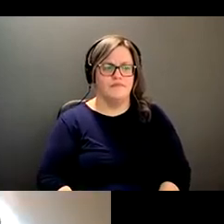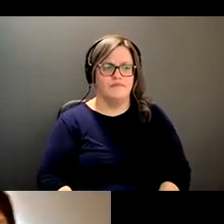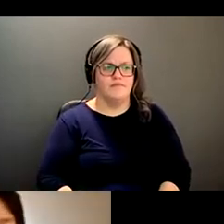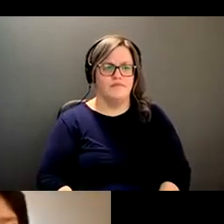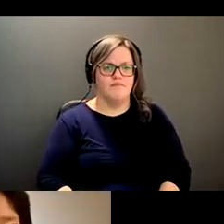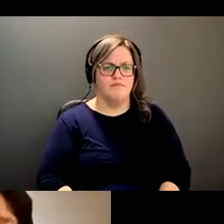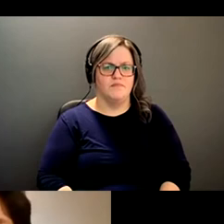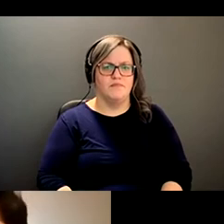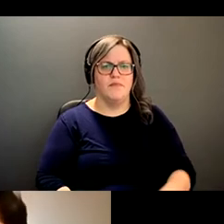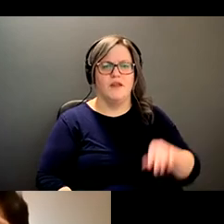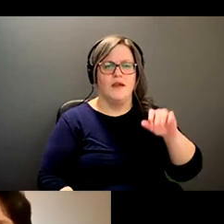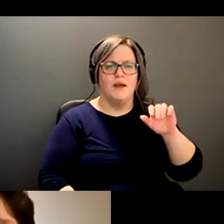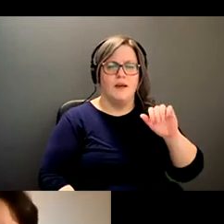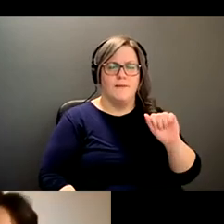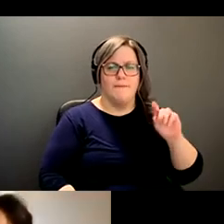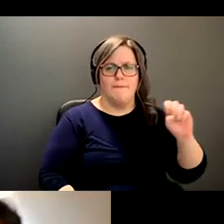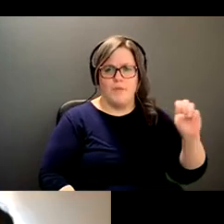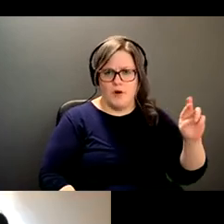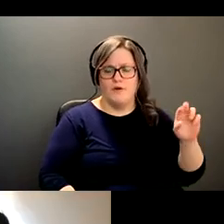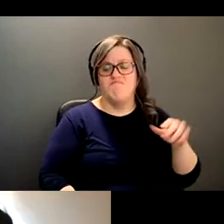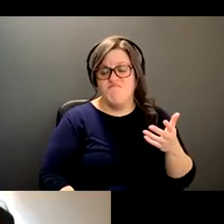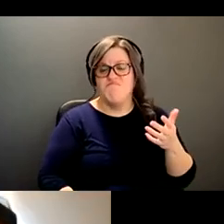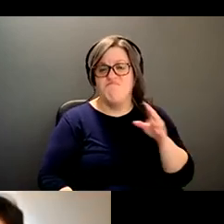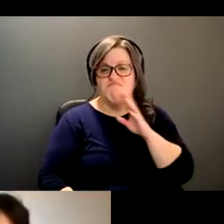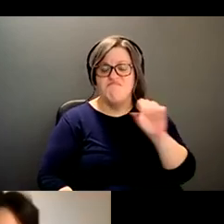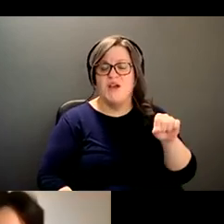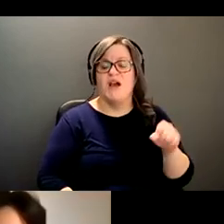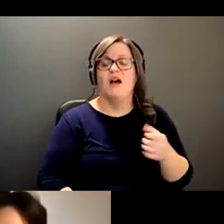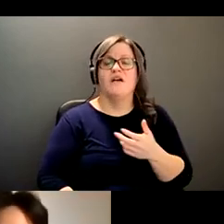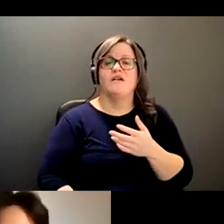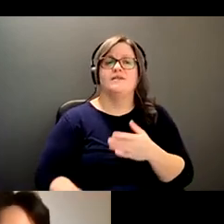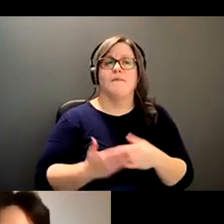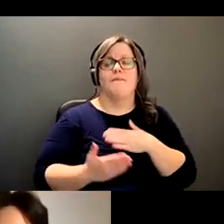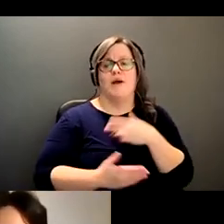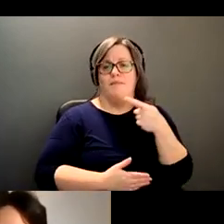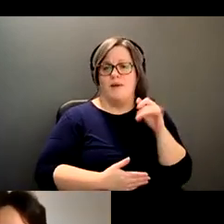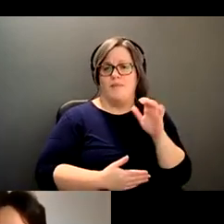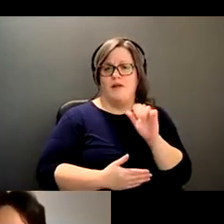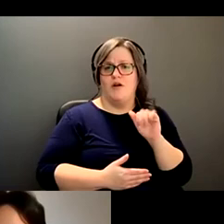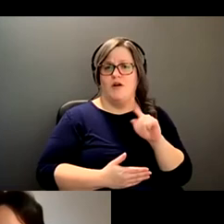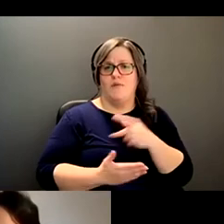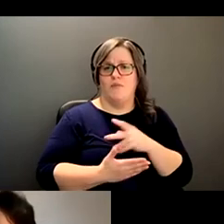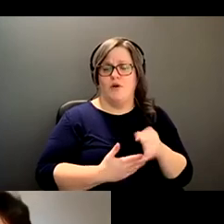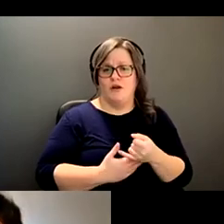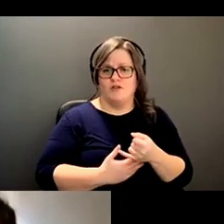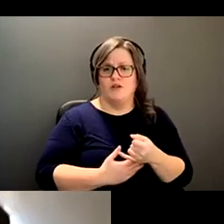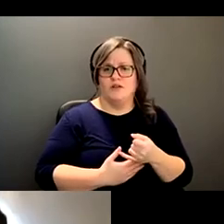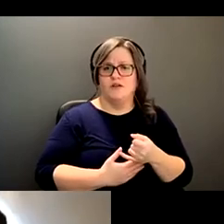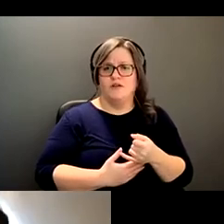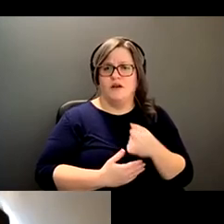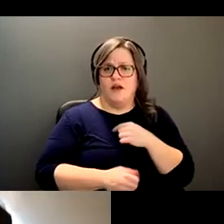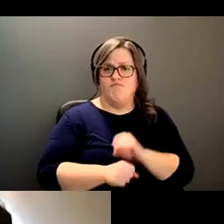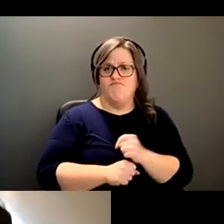Yeah, I mean, I think some of the public art projects that I worked on at the Vancouver Biennale, it was really interesting